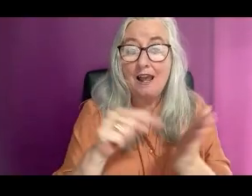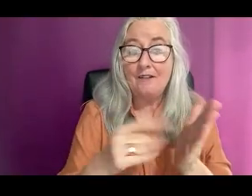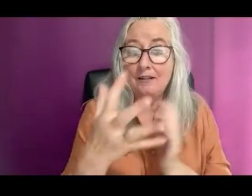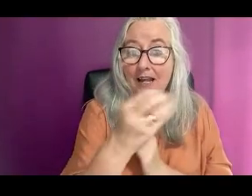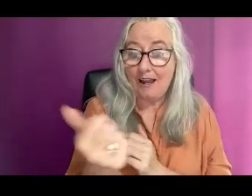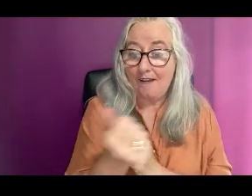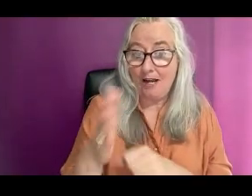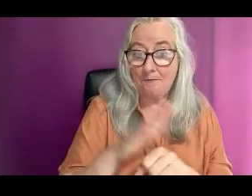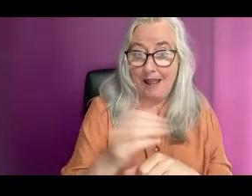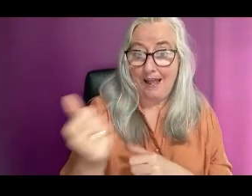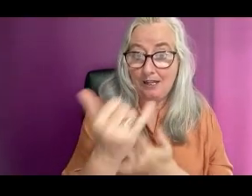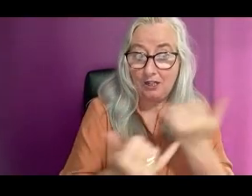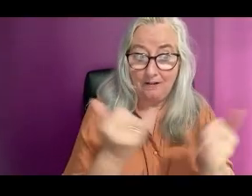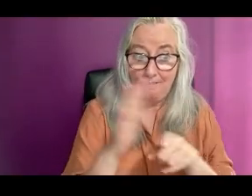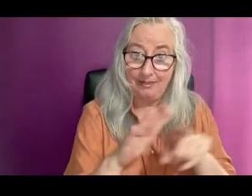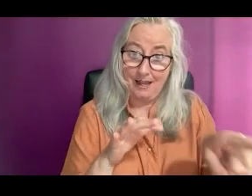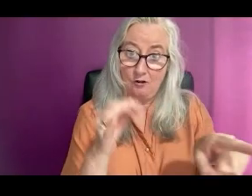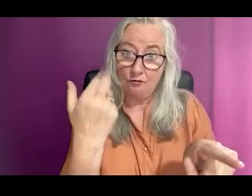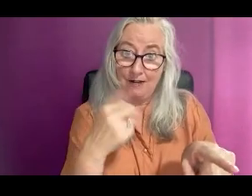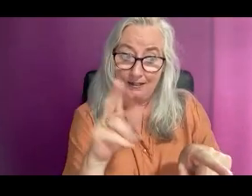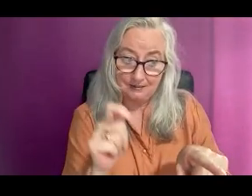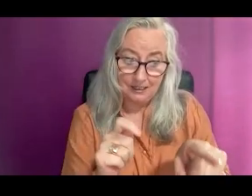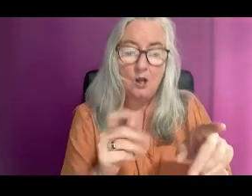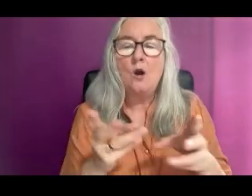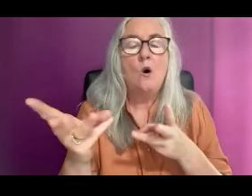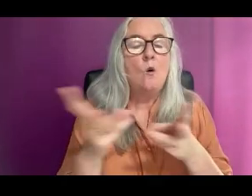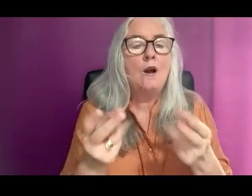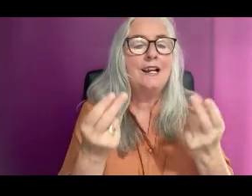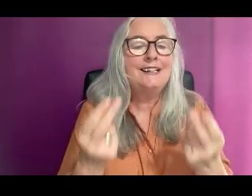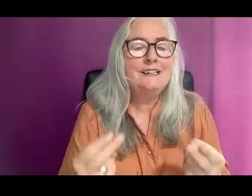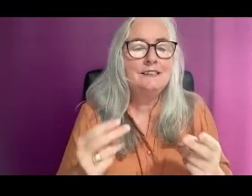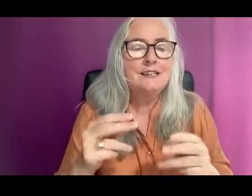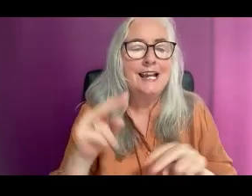for this grant. A workplace needs assessment is not required.